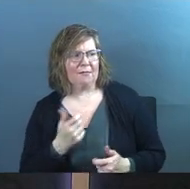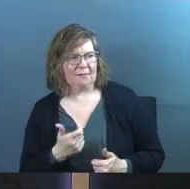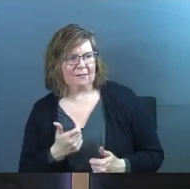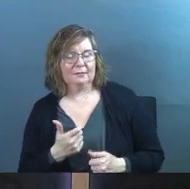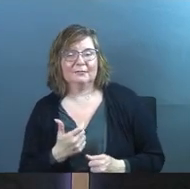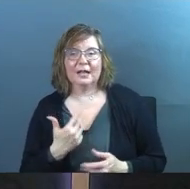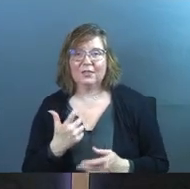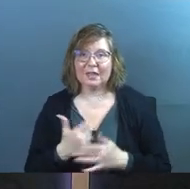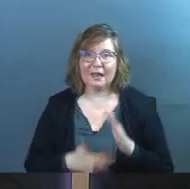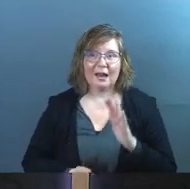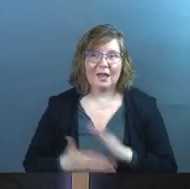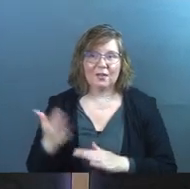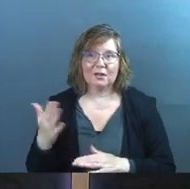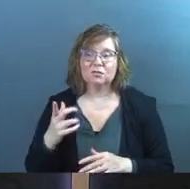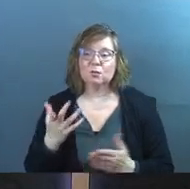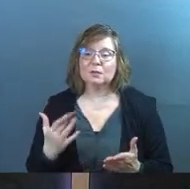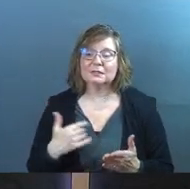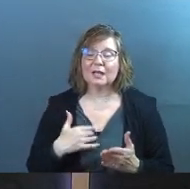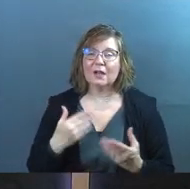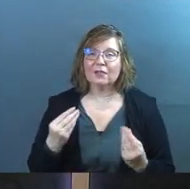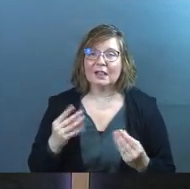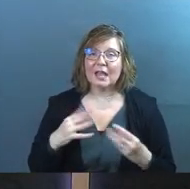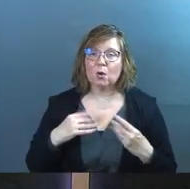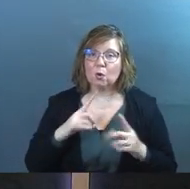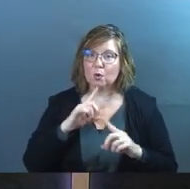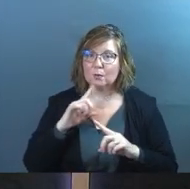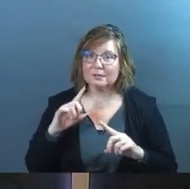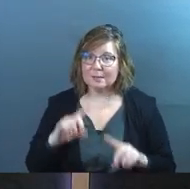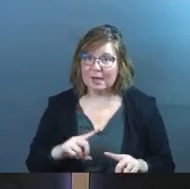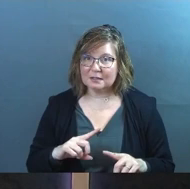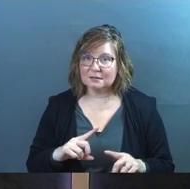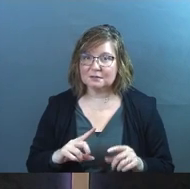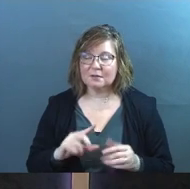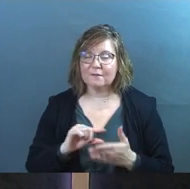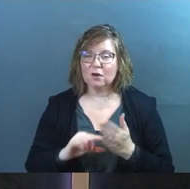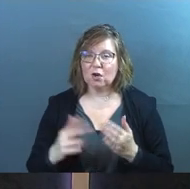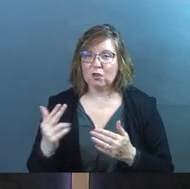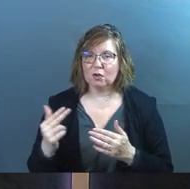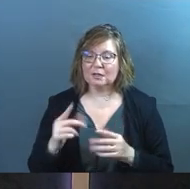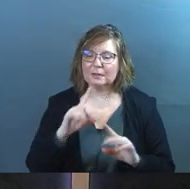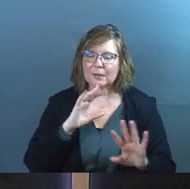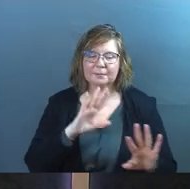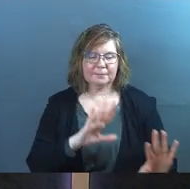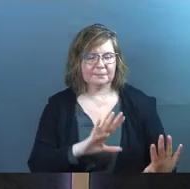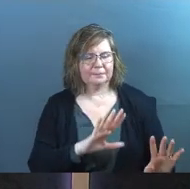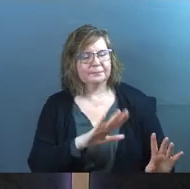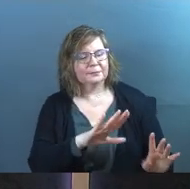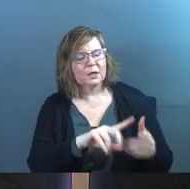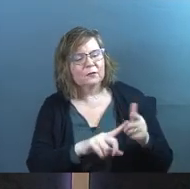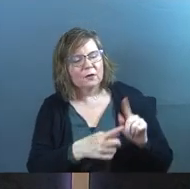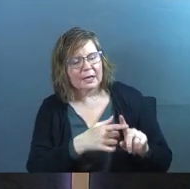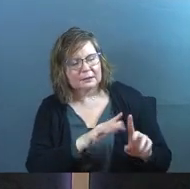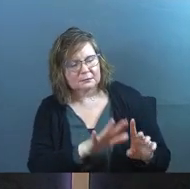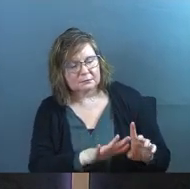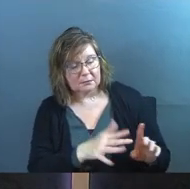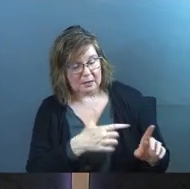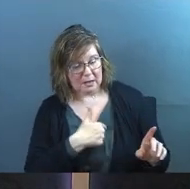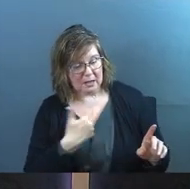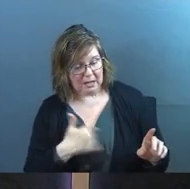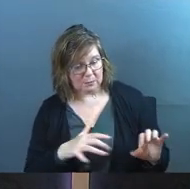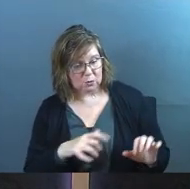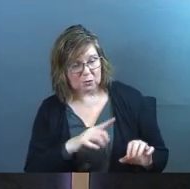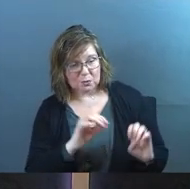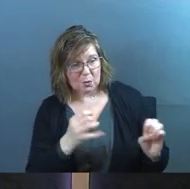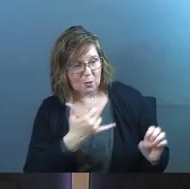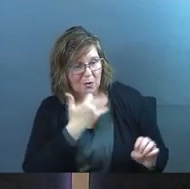know what I mean? And they're getting out of there. And so here's how the landowner responds. Verse 13. But he replied to one of them, friend, I am